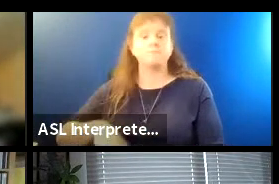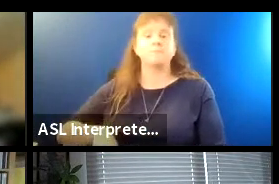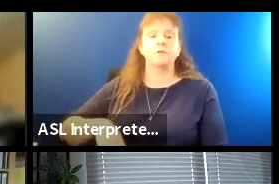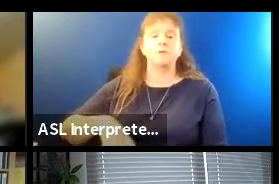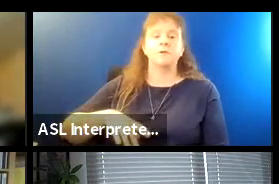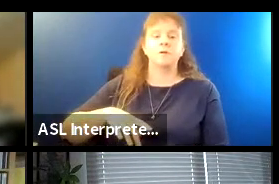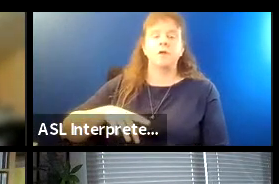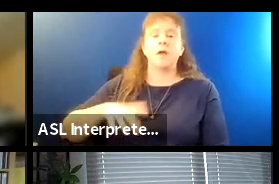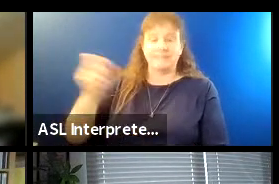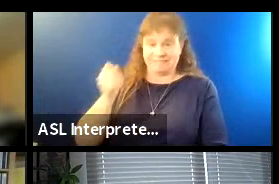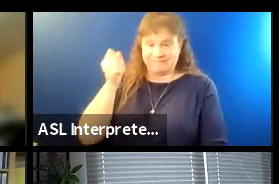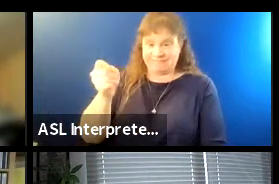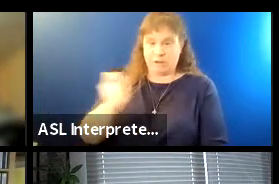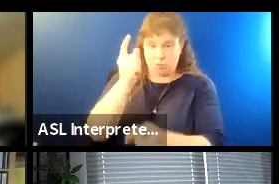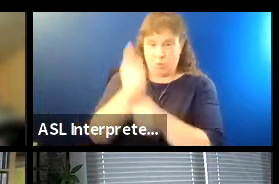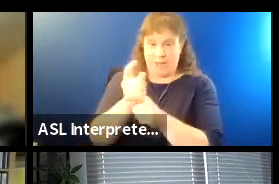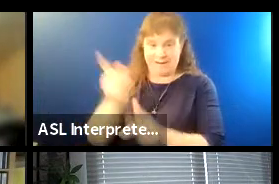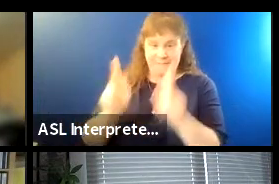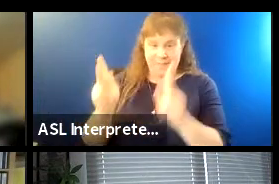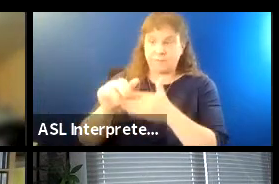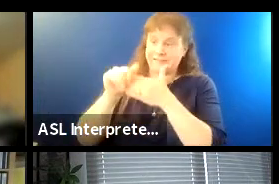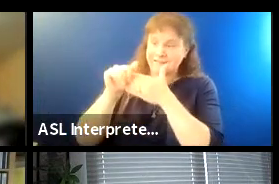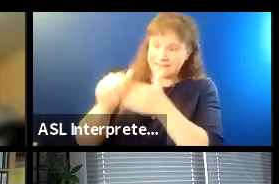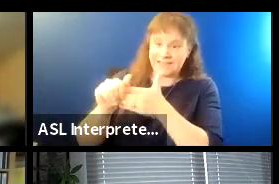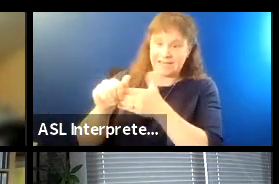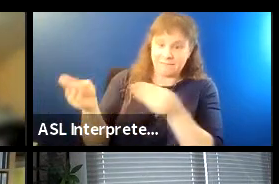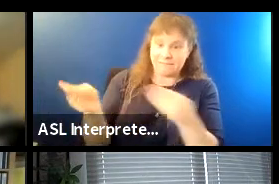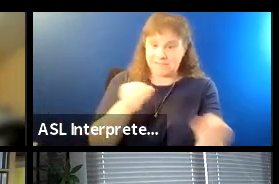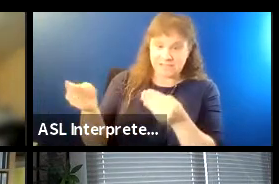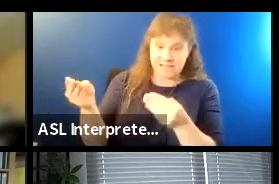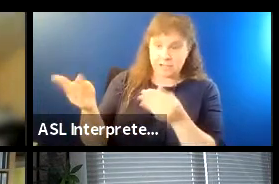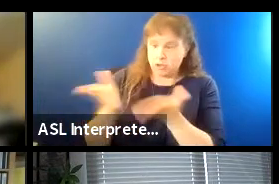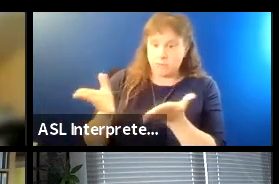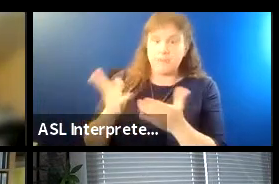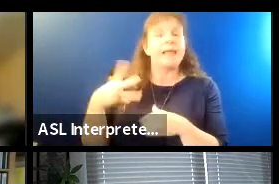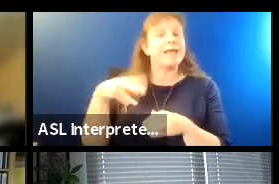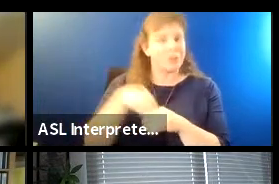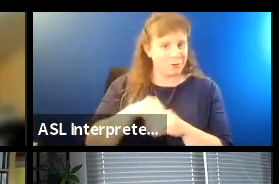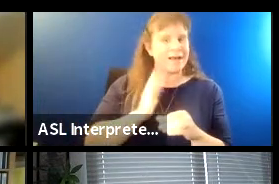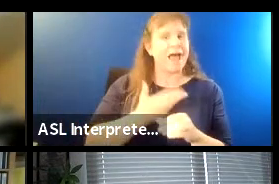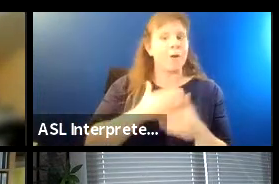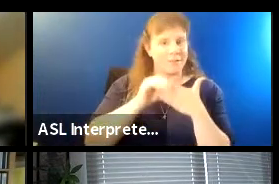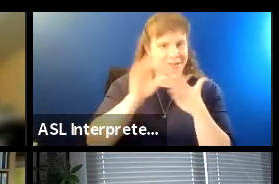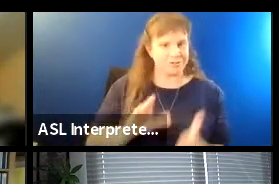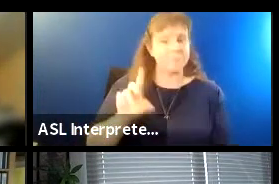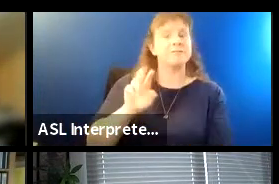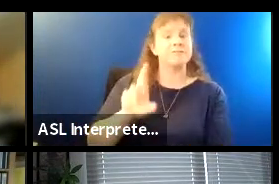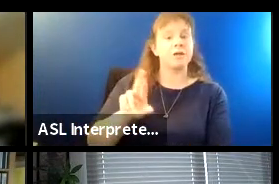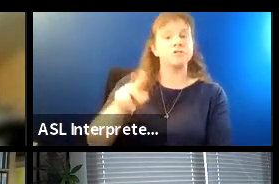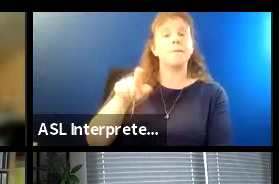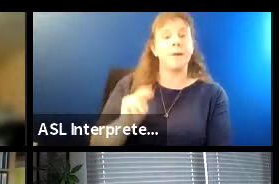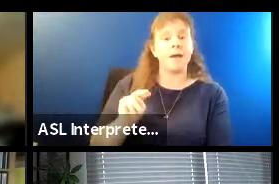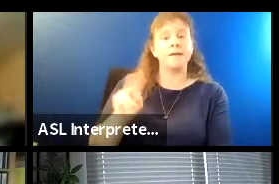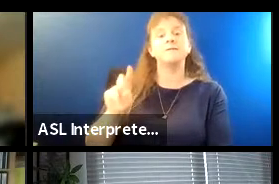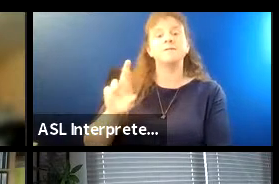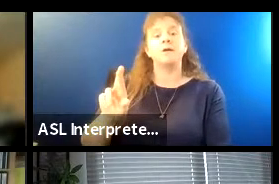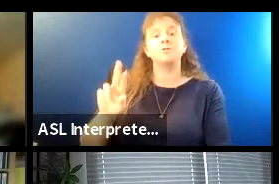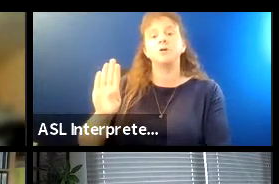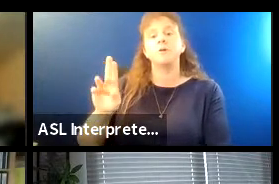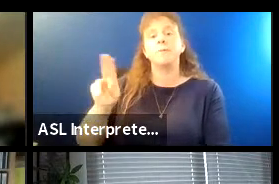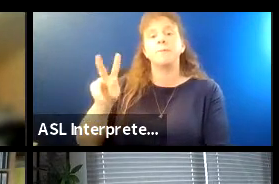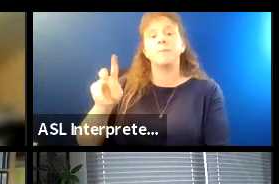people to lead, facilitate, and serve, including our courageous leadership, Dr. Burke-Harris and Dr. Pan, our